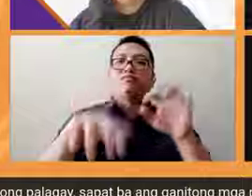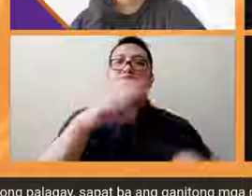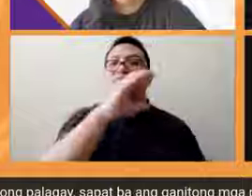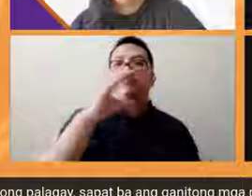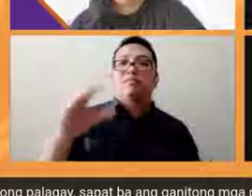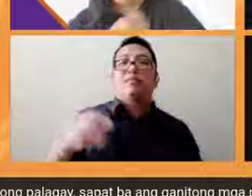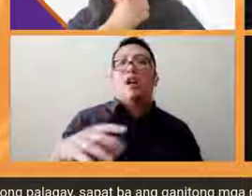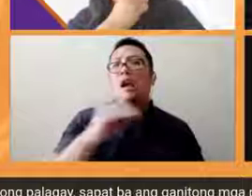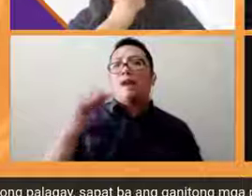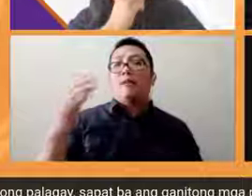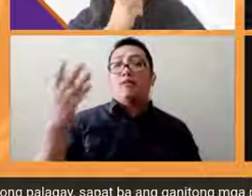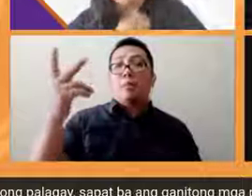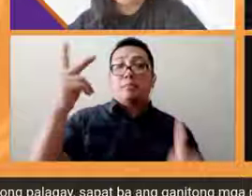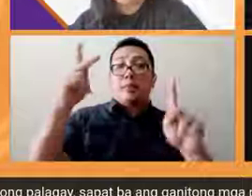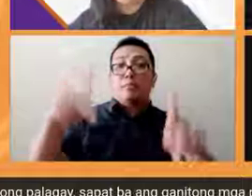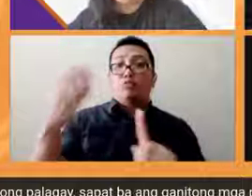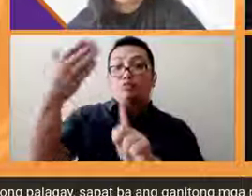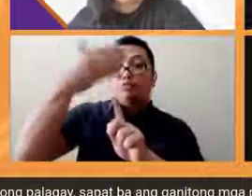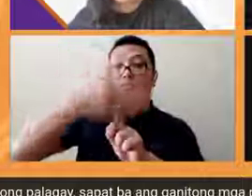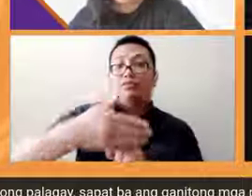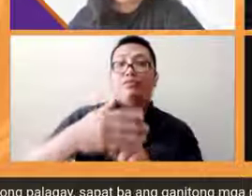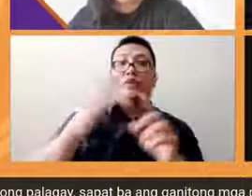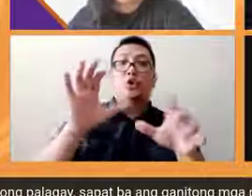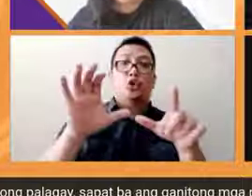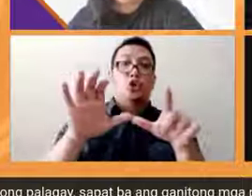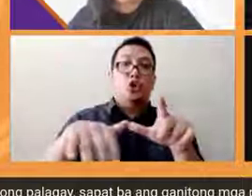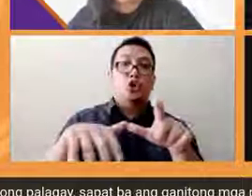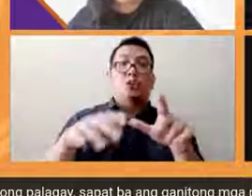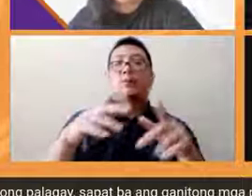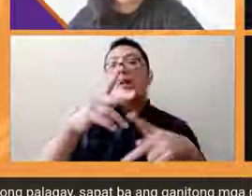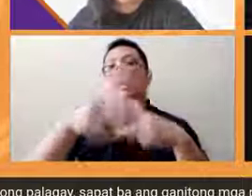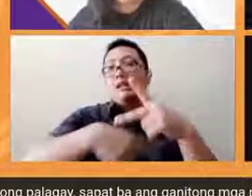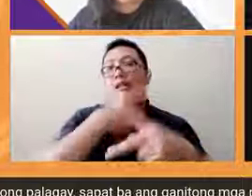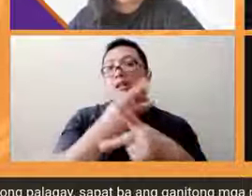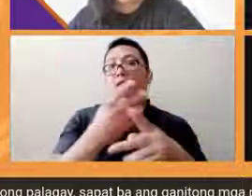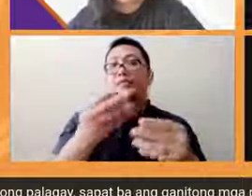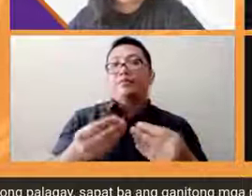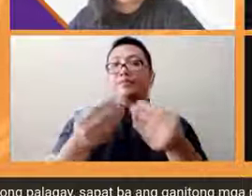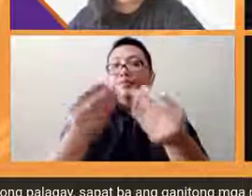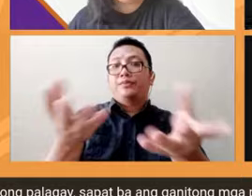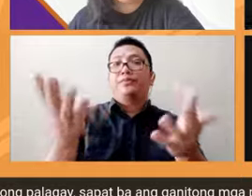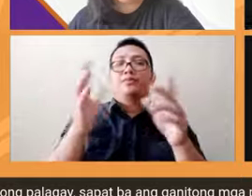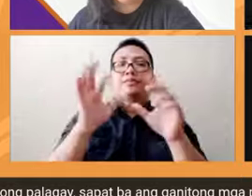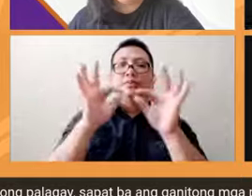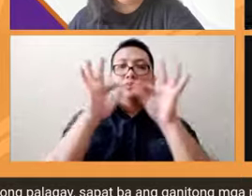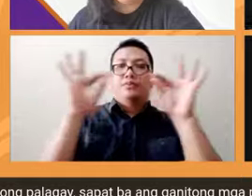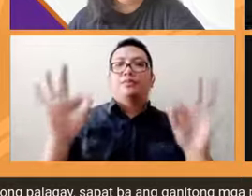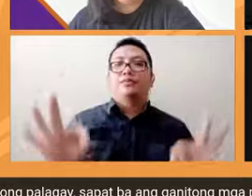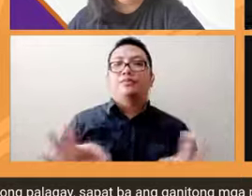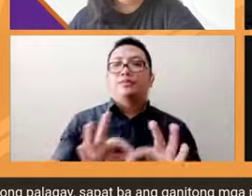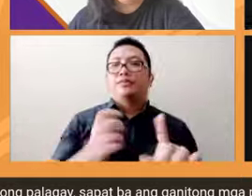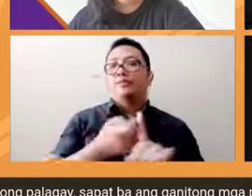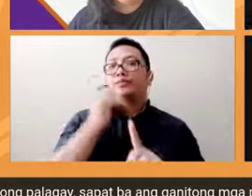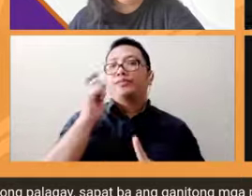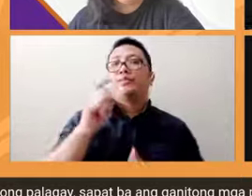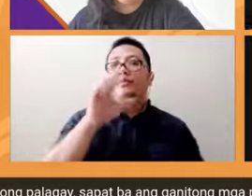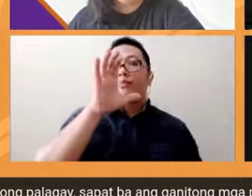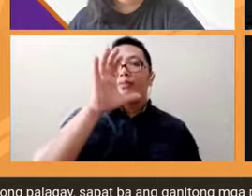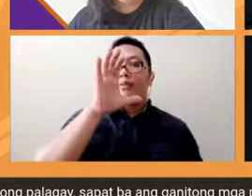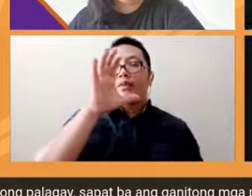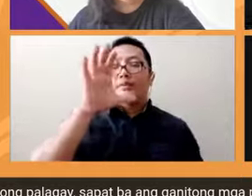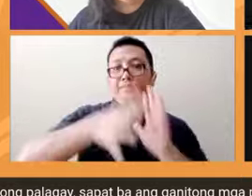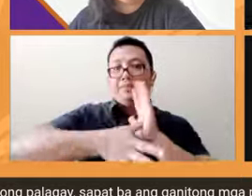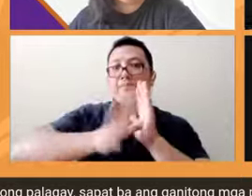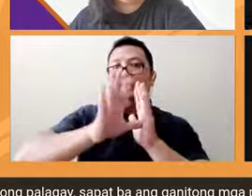disabilities yung forms na nilalabas natin coming from COMELEC and kailangan ma